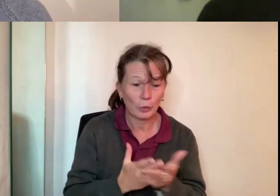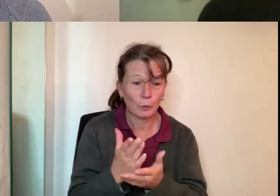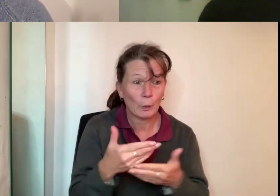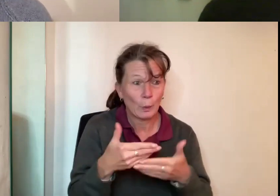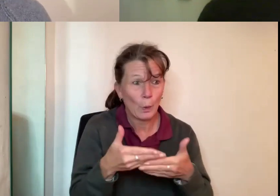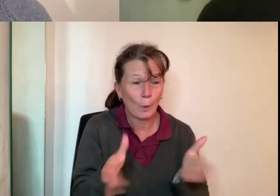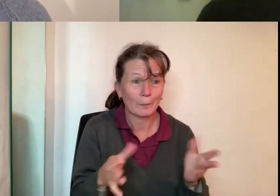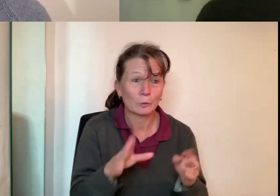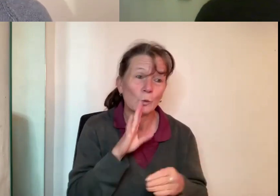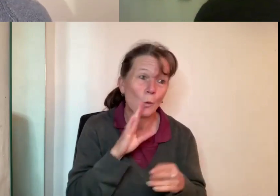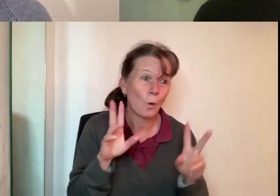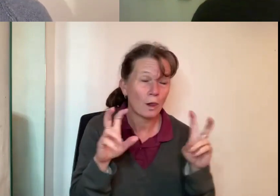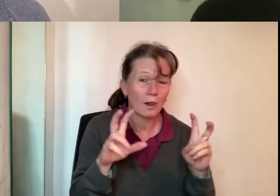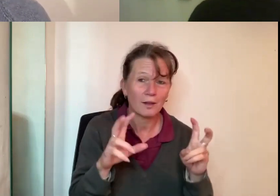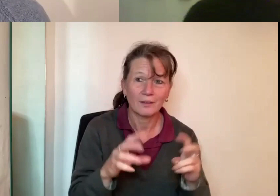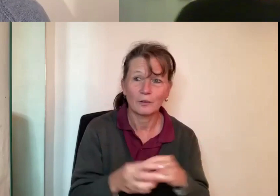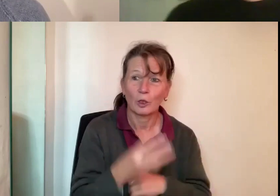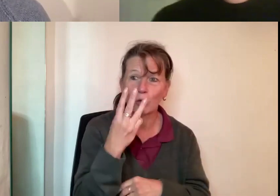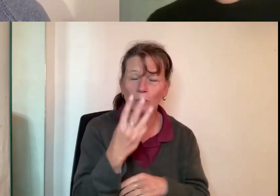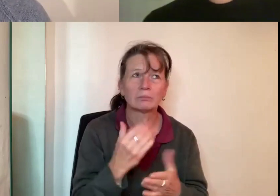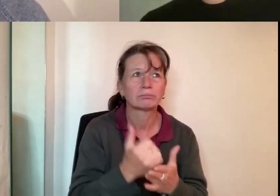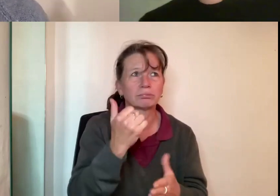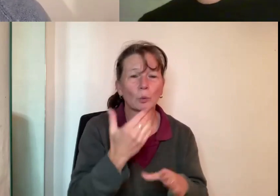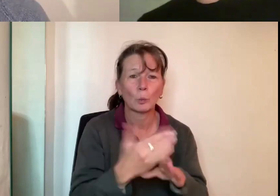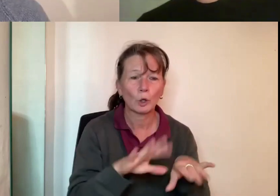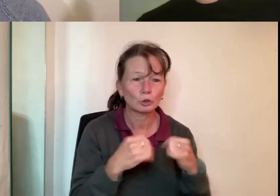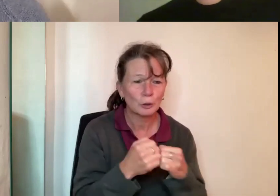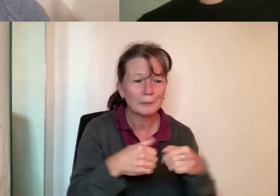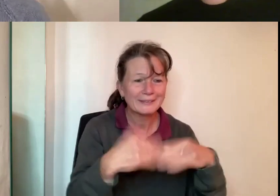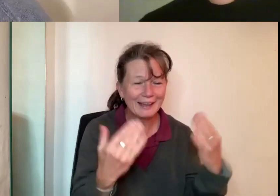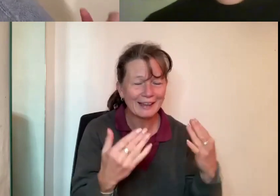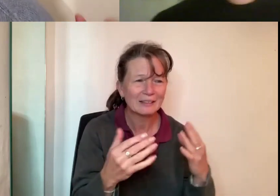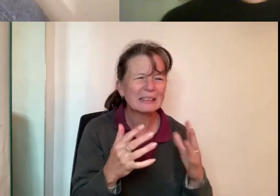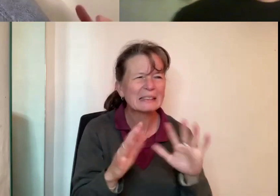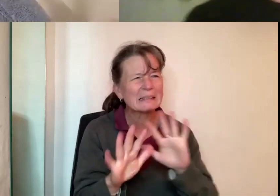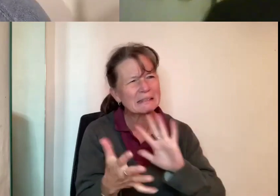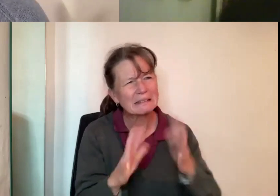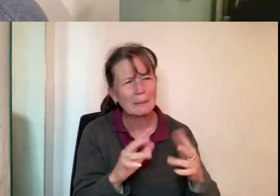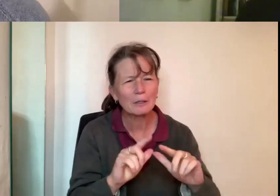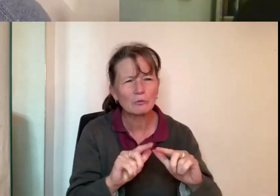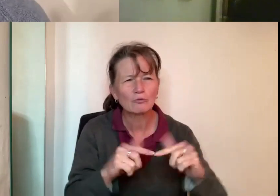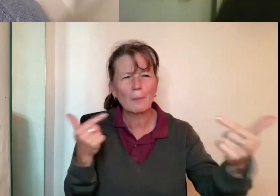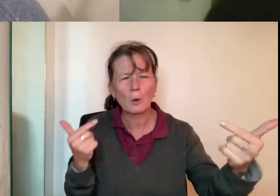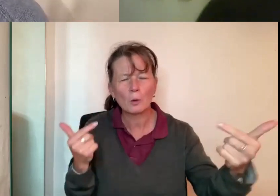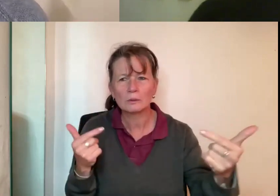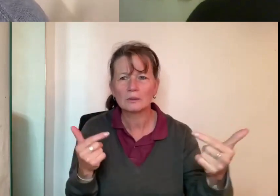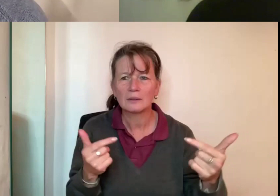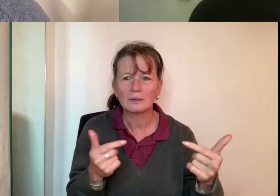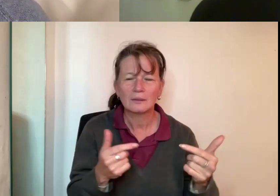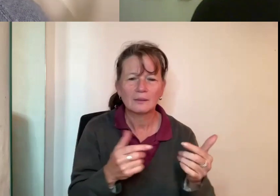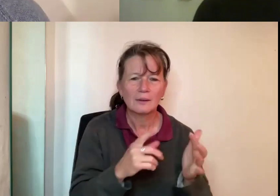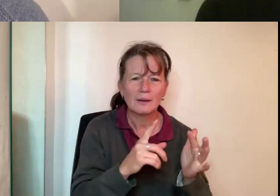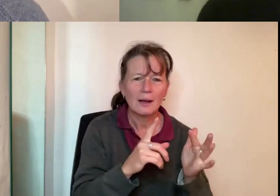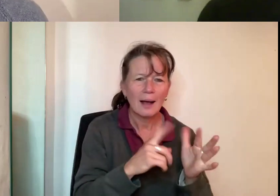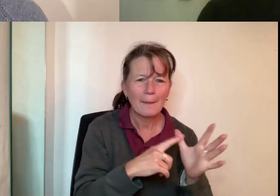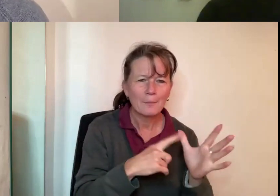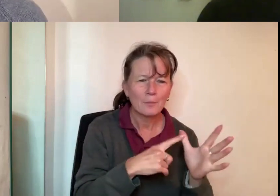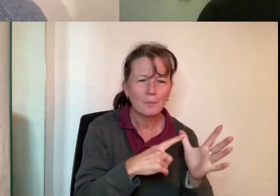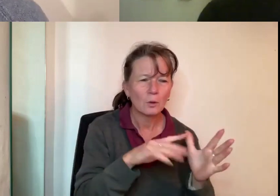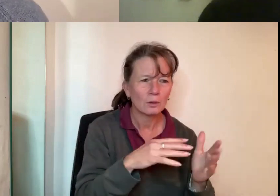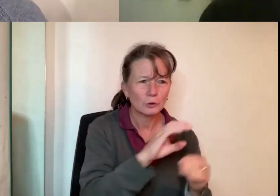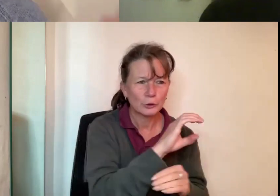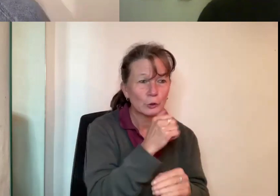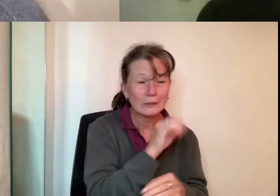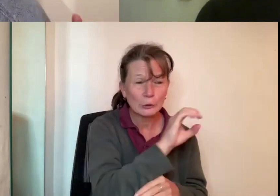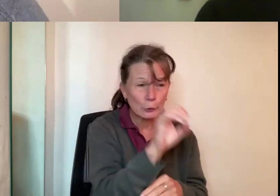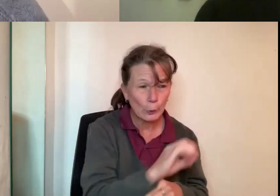we had kind of three fabulous workshop days, semi-remote, with Amble on Zoom, having seen the way that the wind